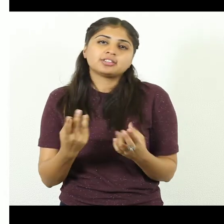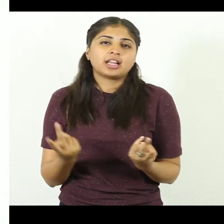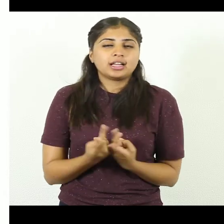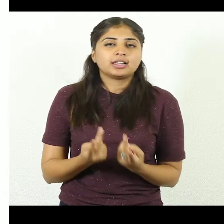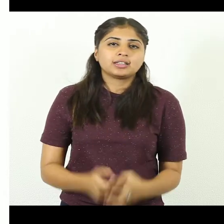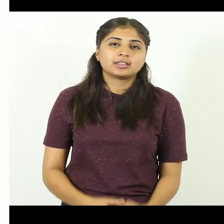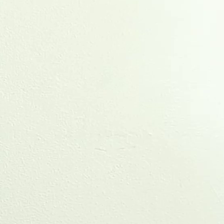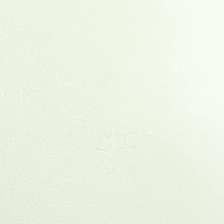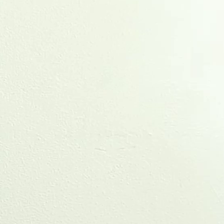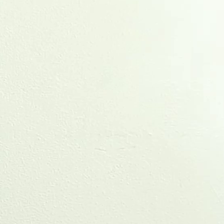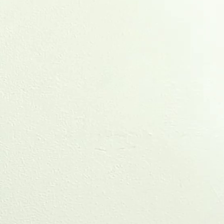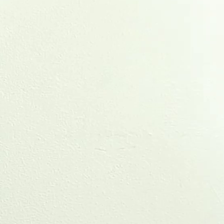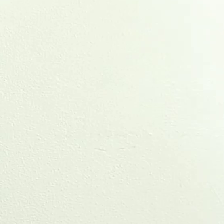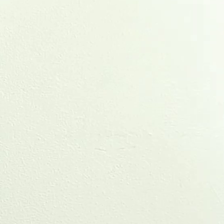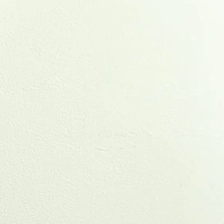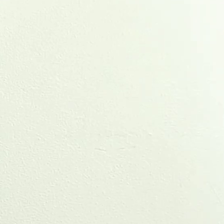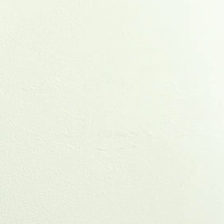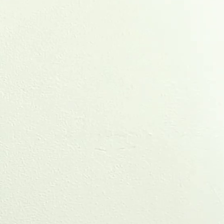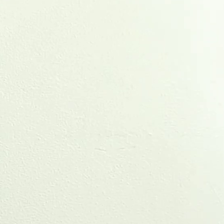etc.